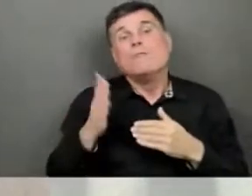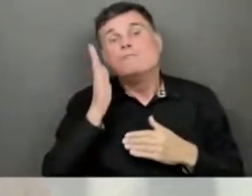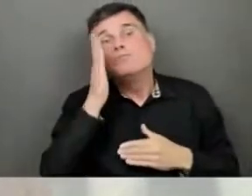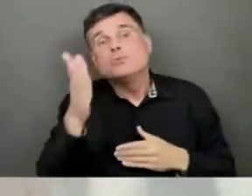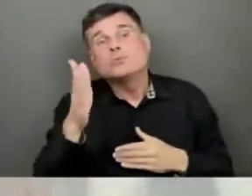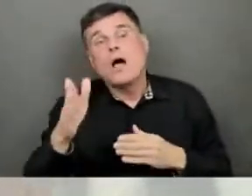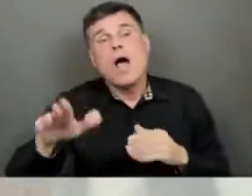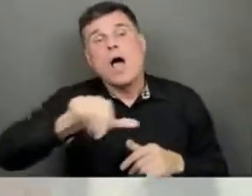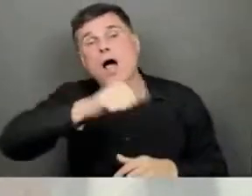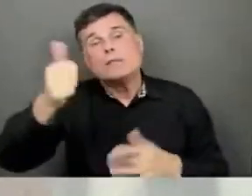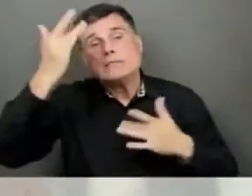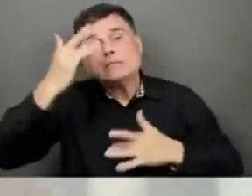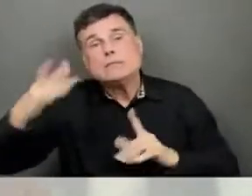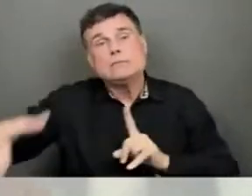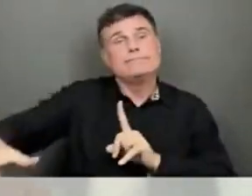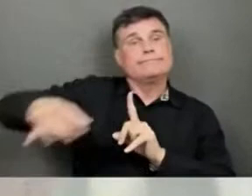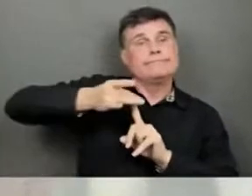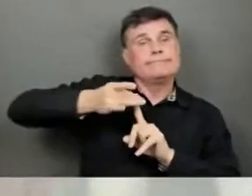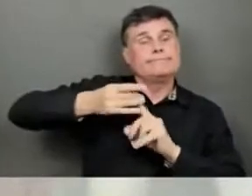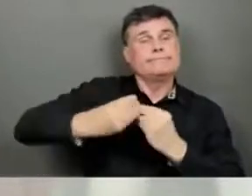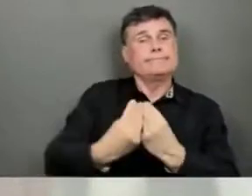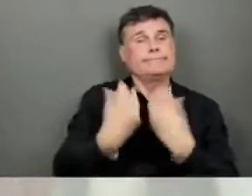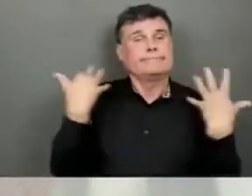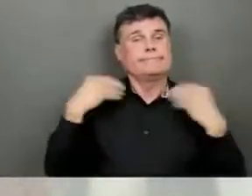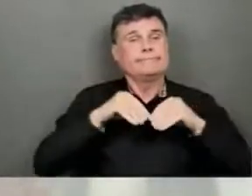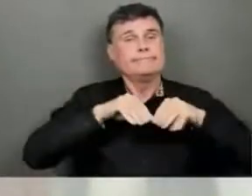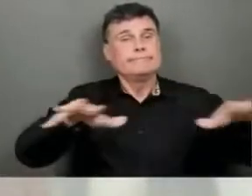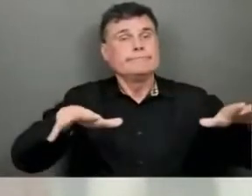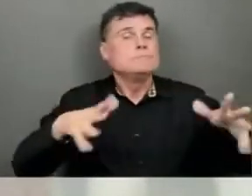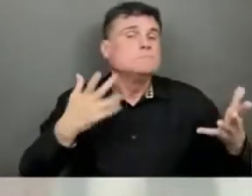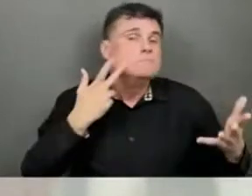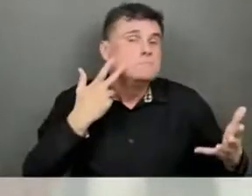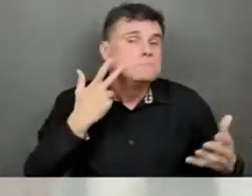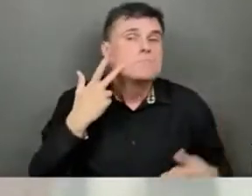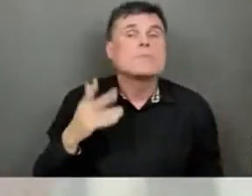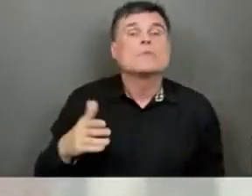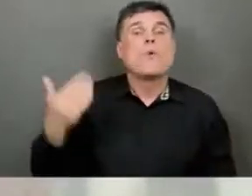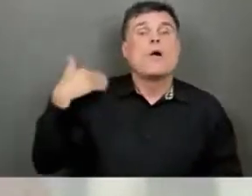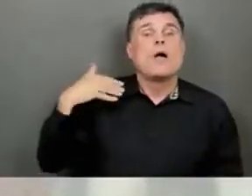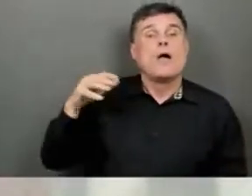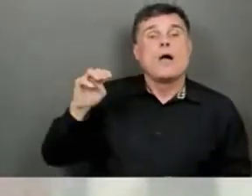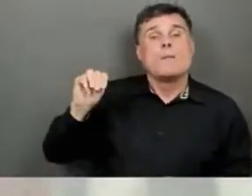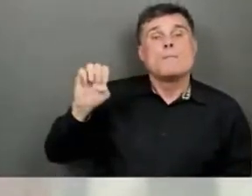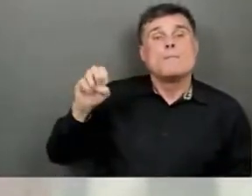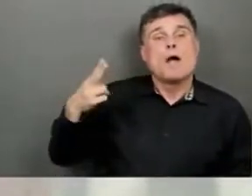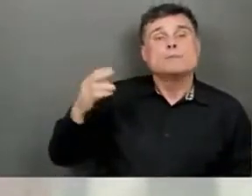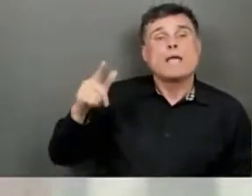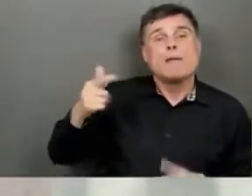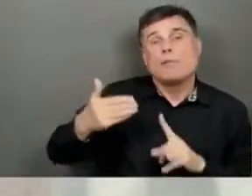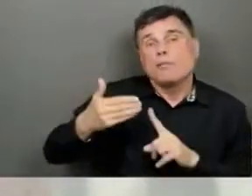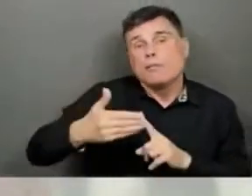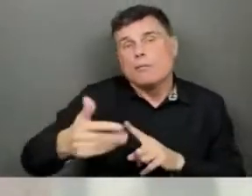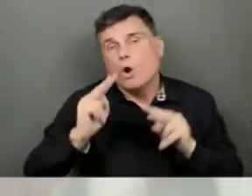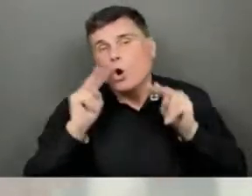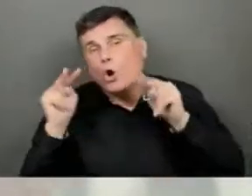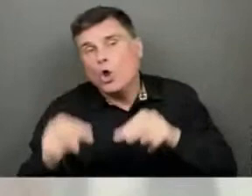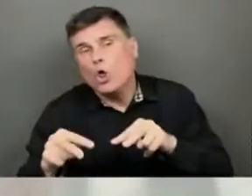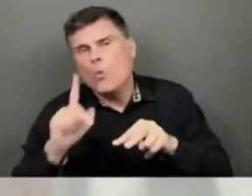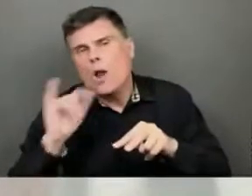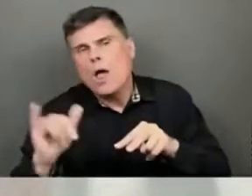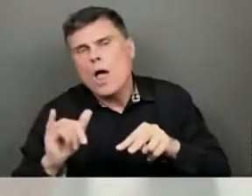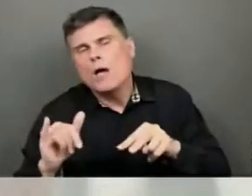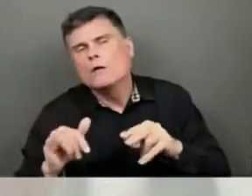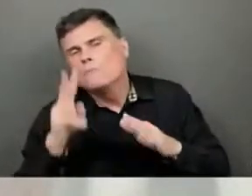April we will be. And then we look at, okay, well, where are we now? What are the things that we need to have in place? In terms